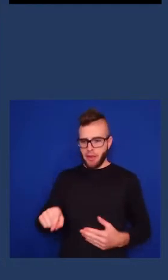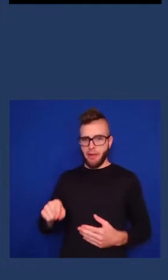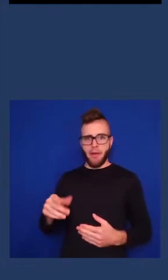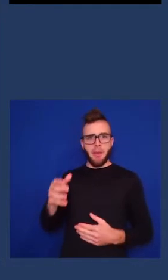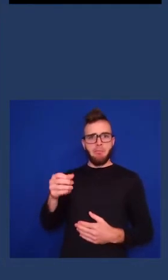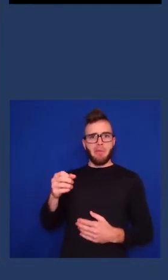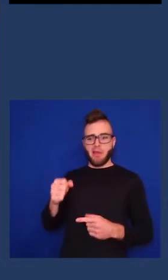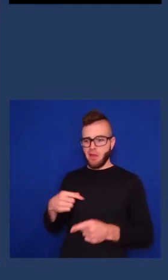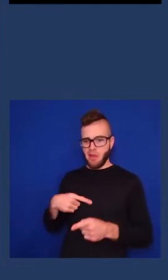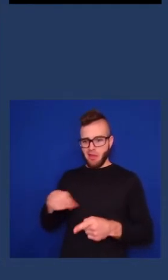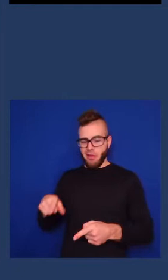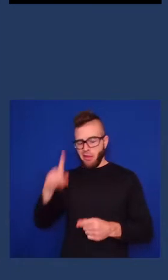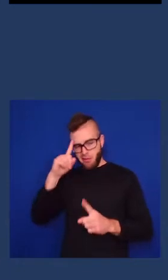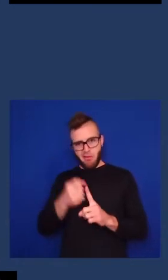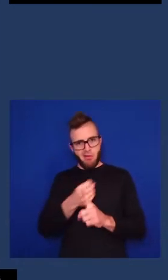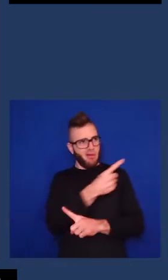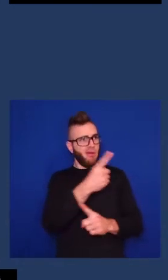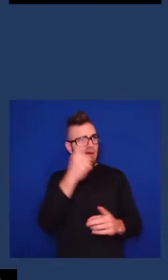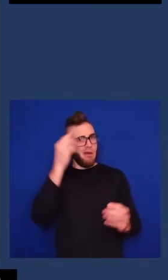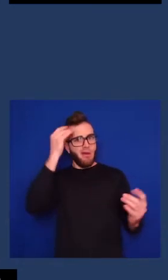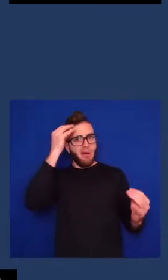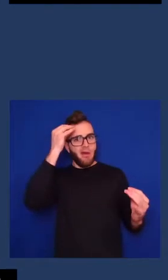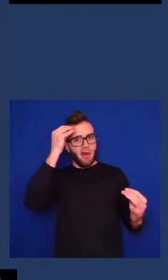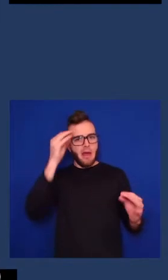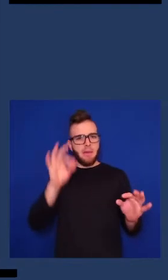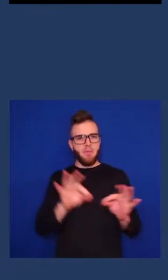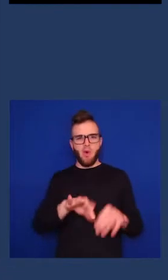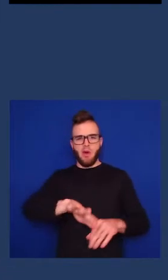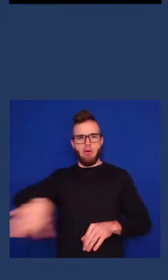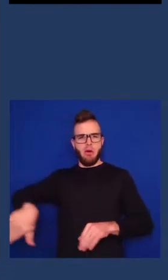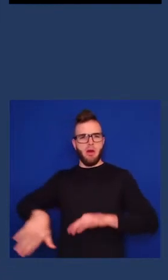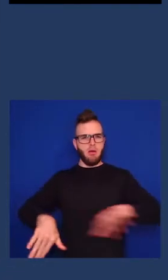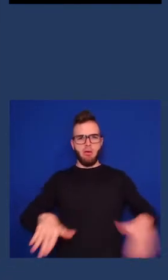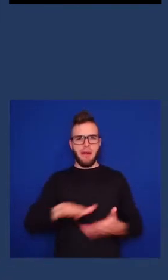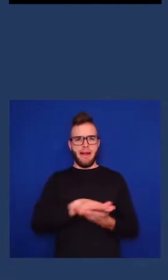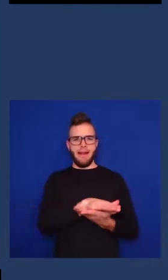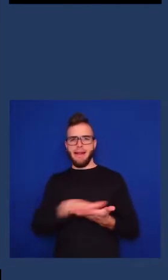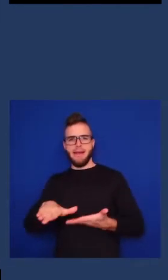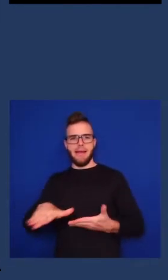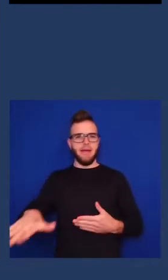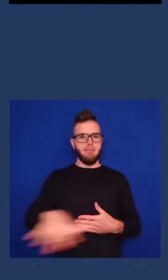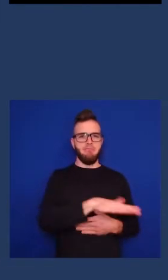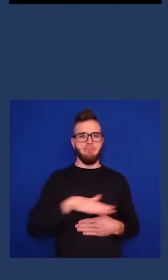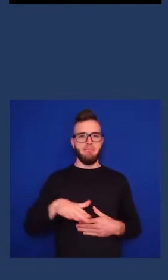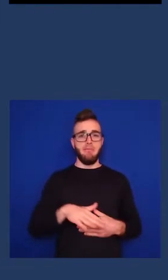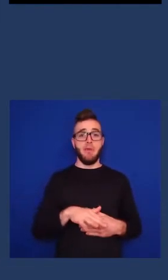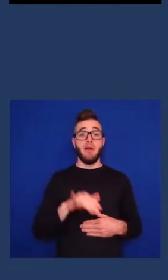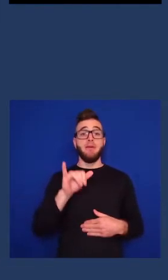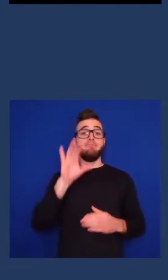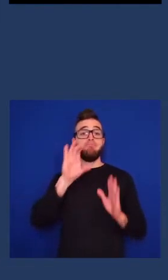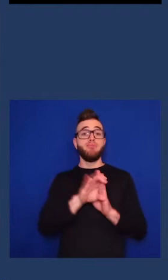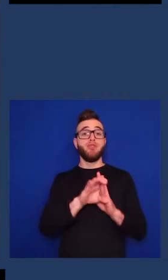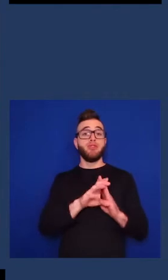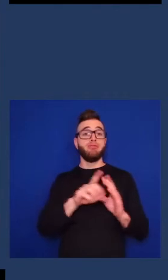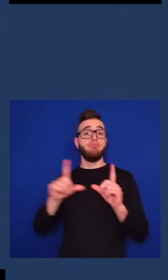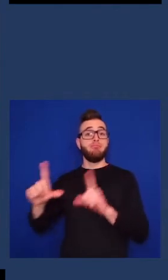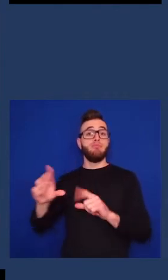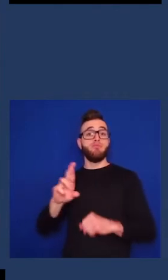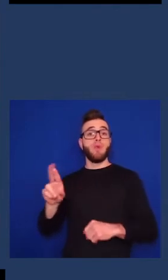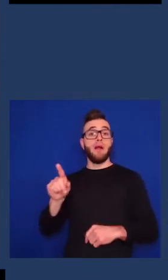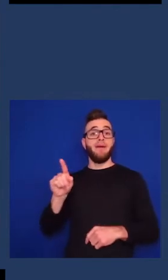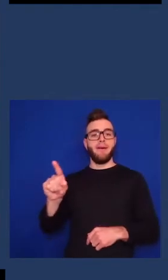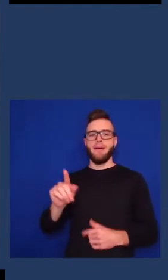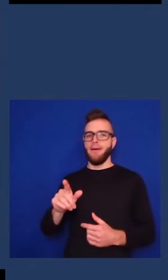milk that you need to go purchase at the store. So you definitely want to make sure that that workspace is clean and organized. The other graphic on the